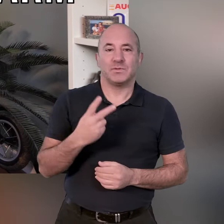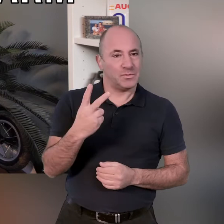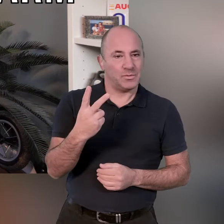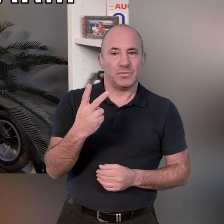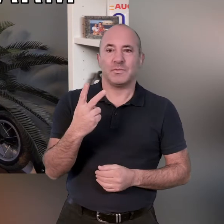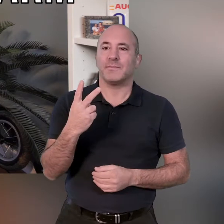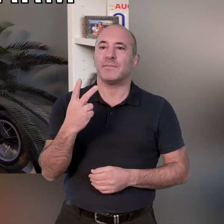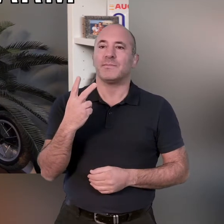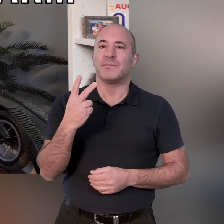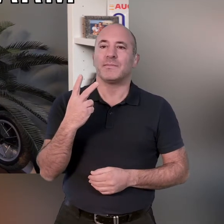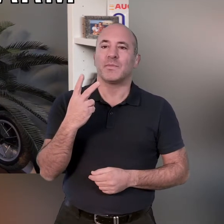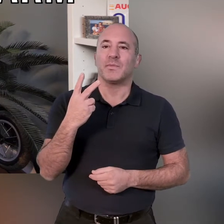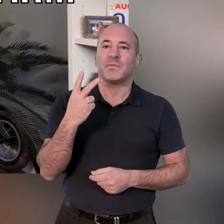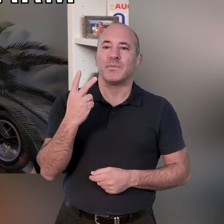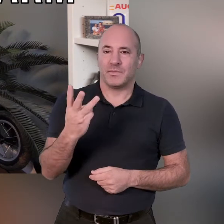2,